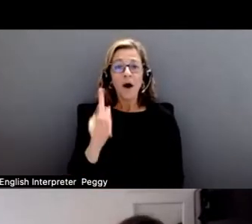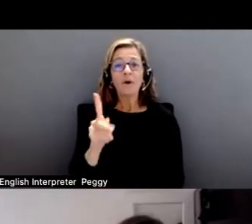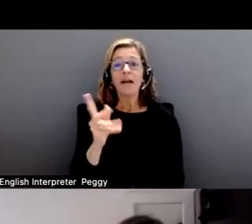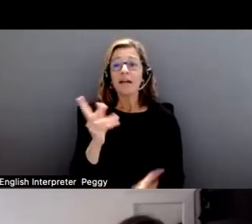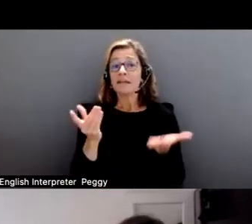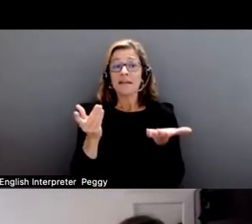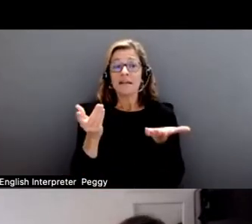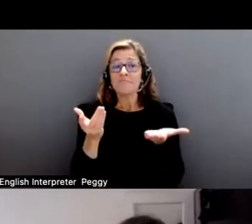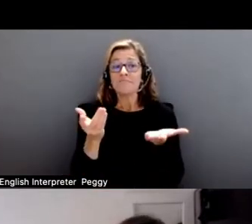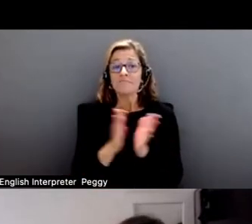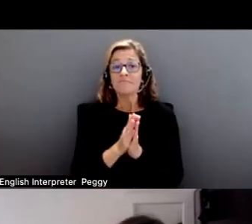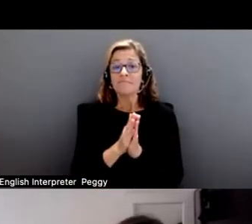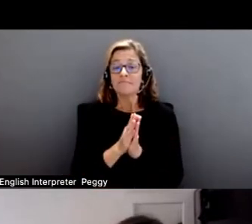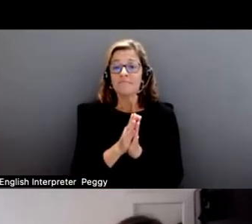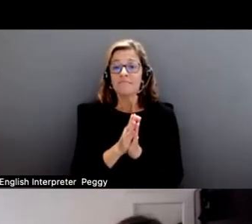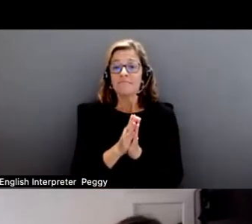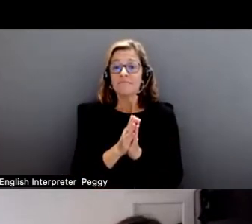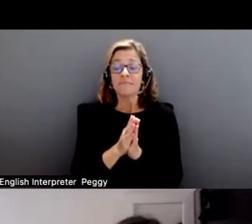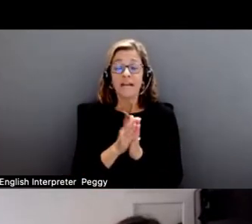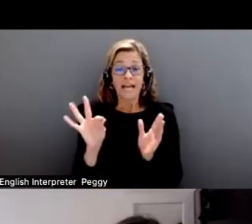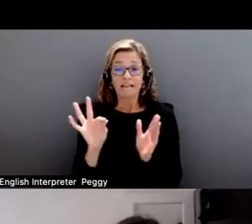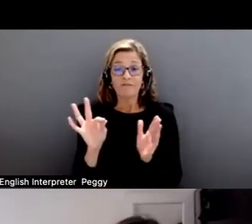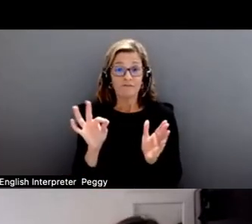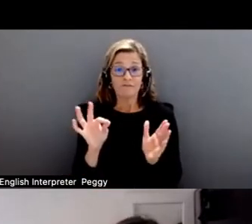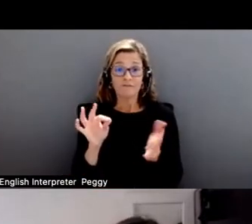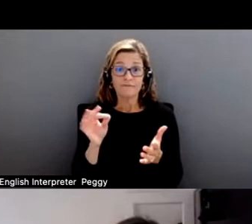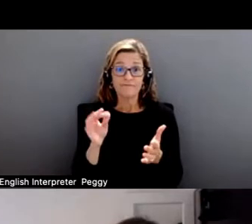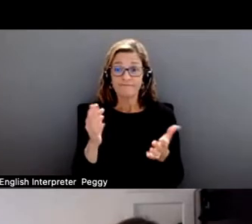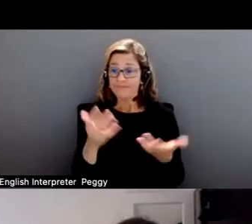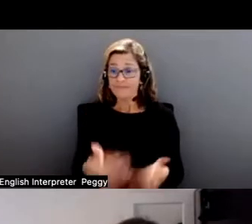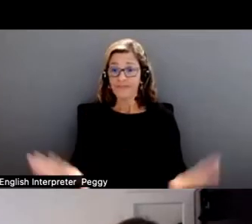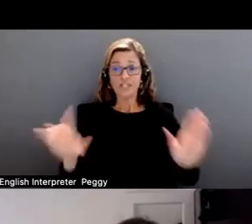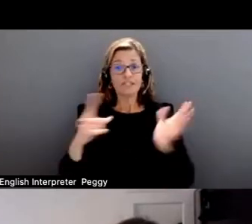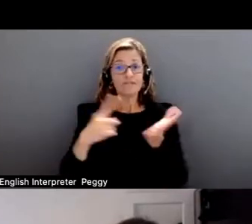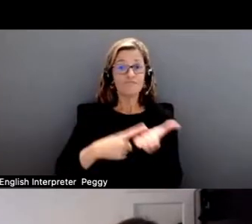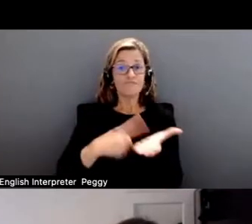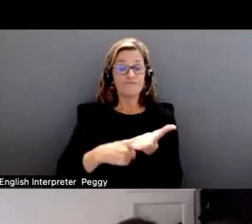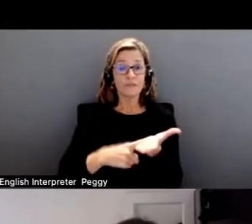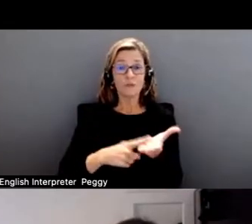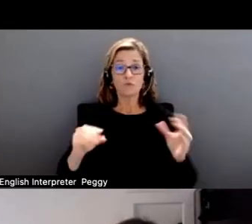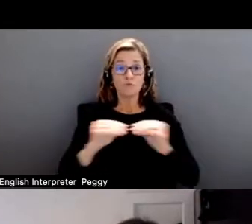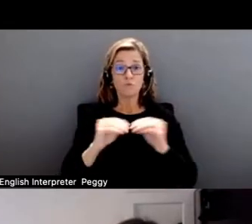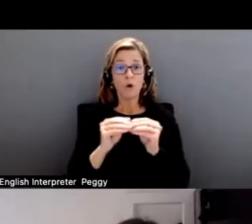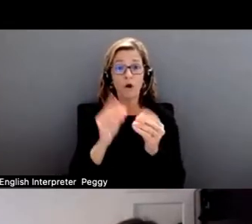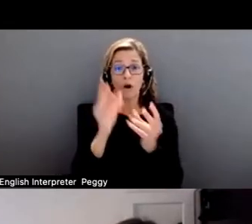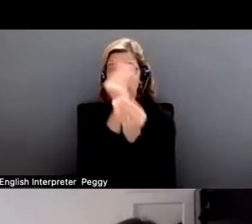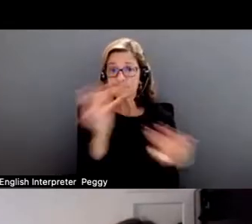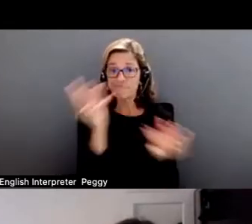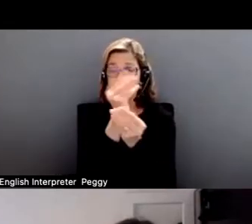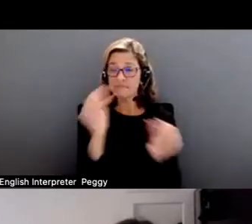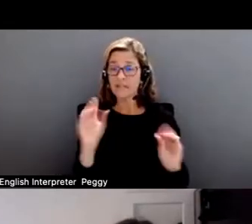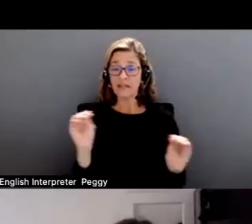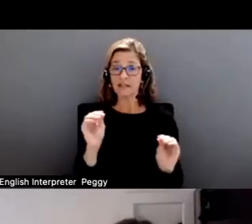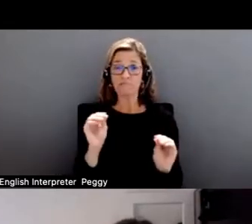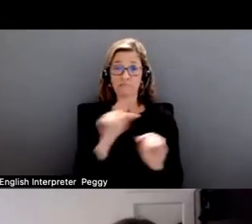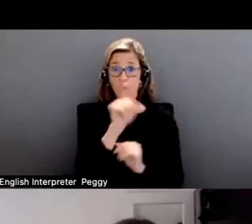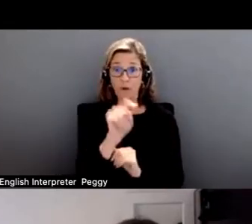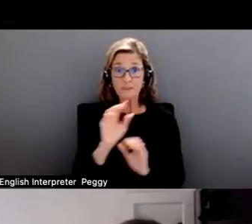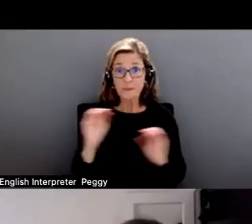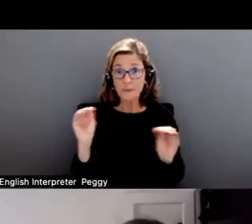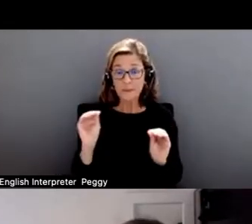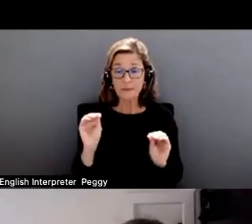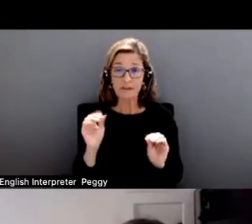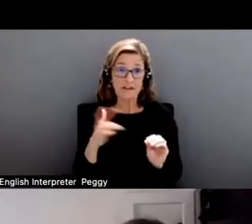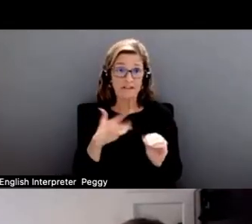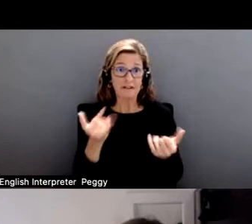if nobody else has anything that they feel compelled to share right now, or any questions, I guess we could